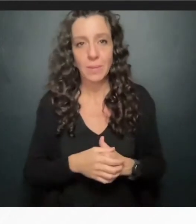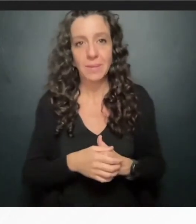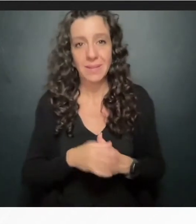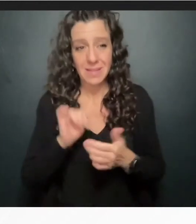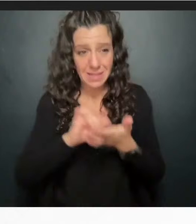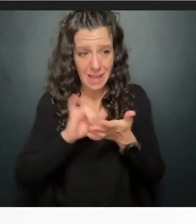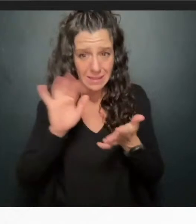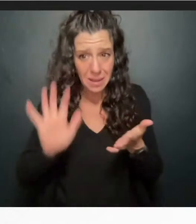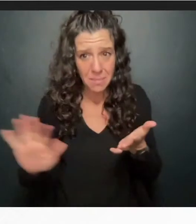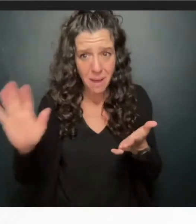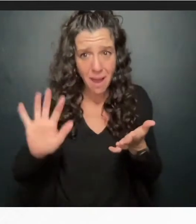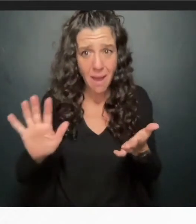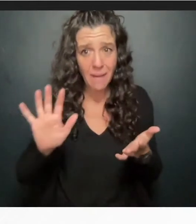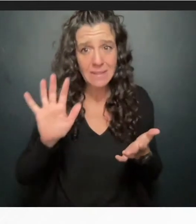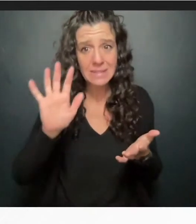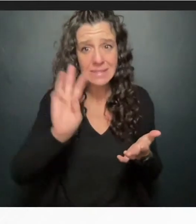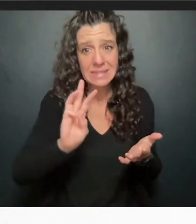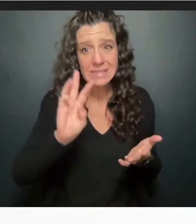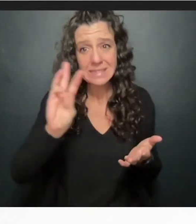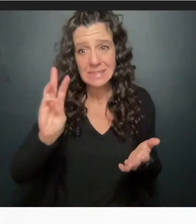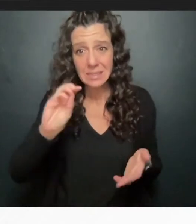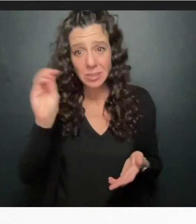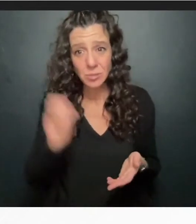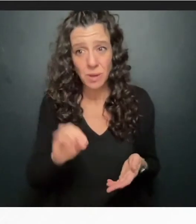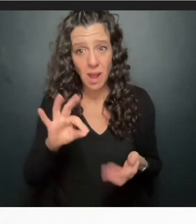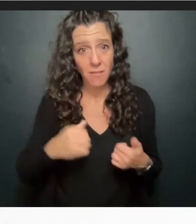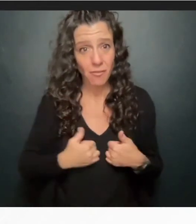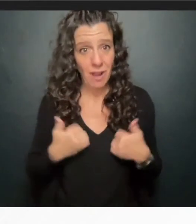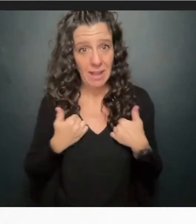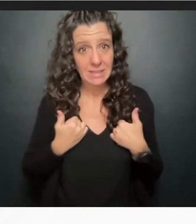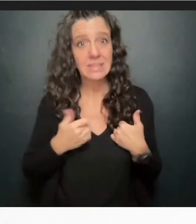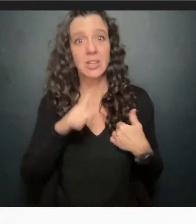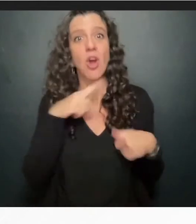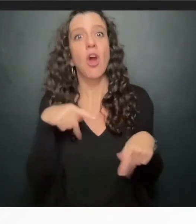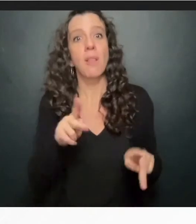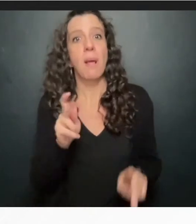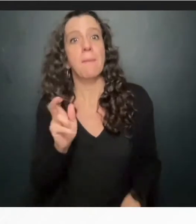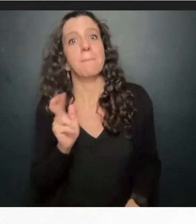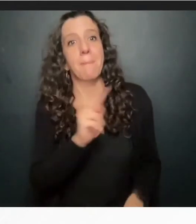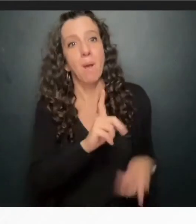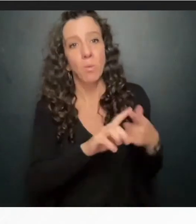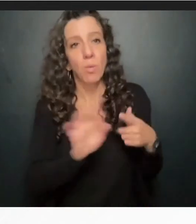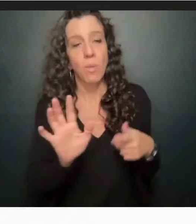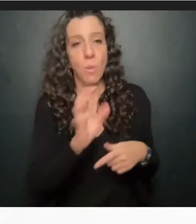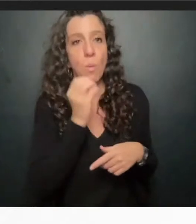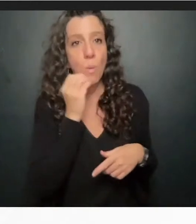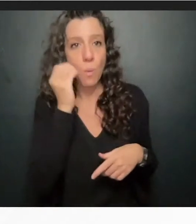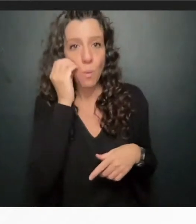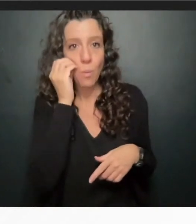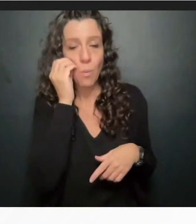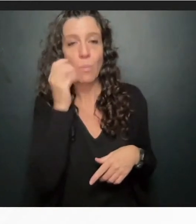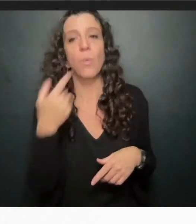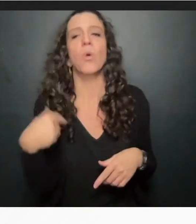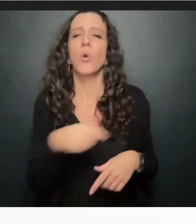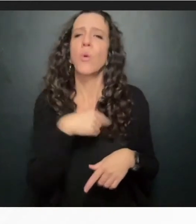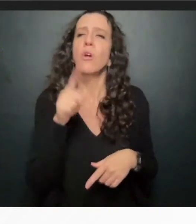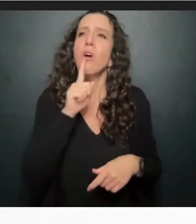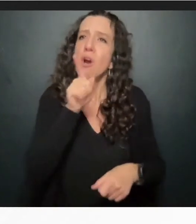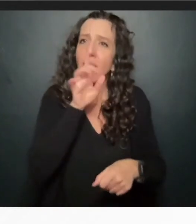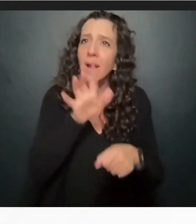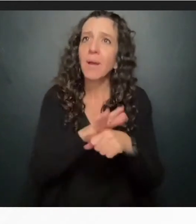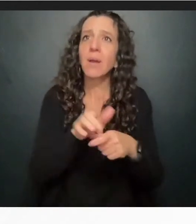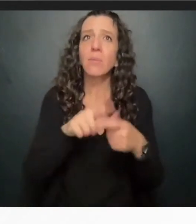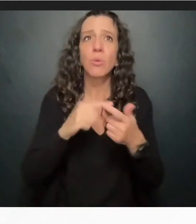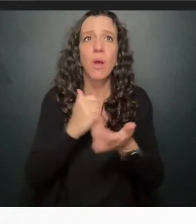about 66% of residents have been allowed to return to their homes. We are committed to facilitating the